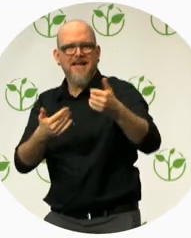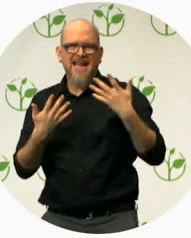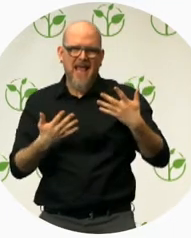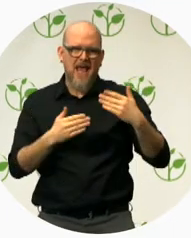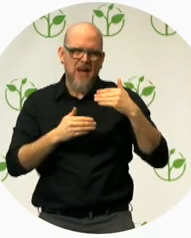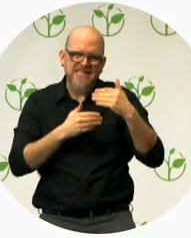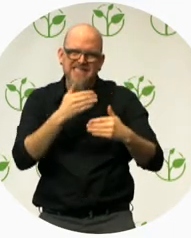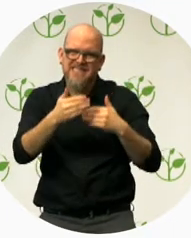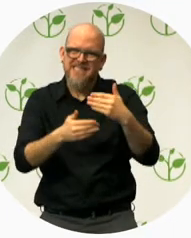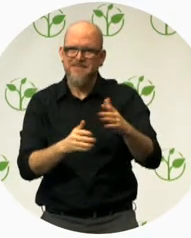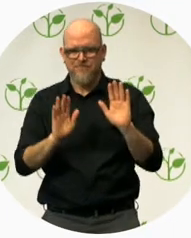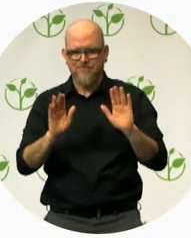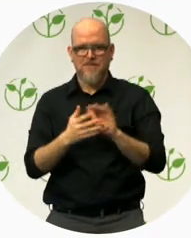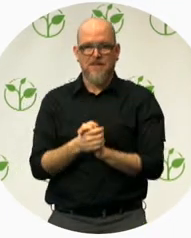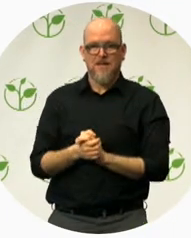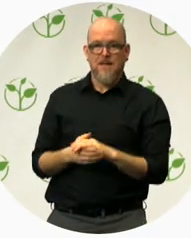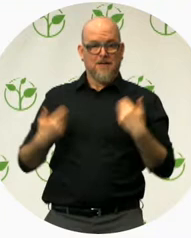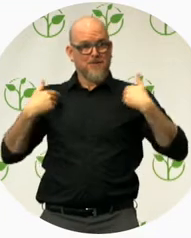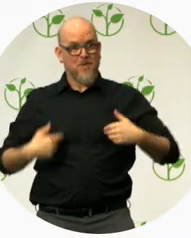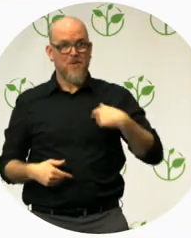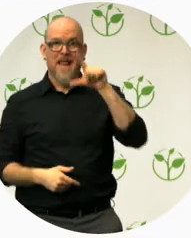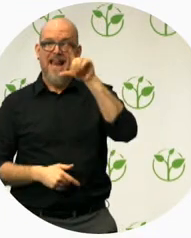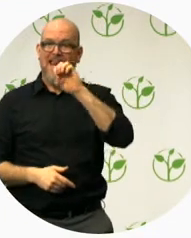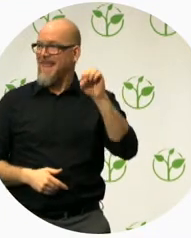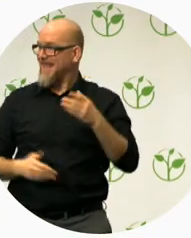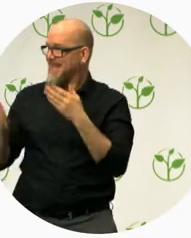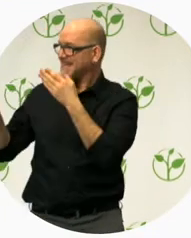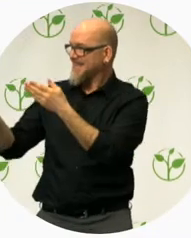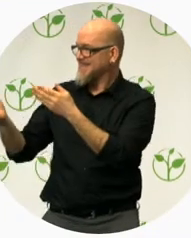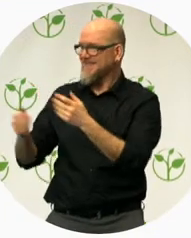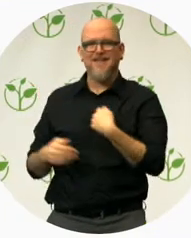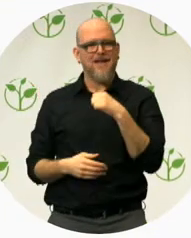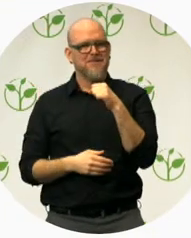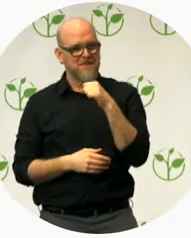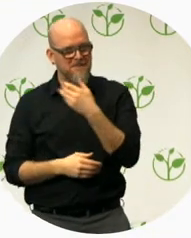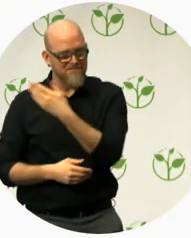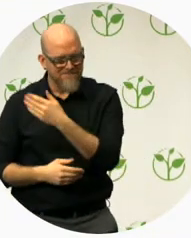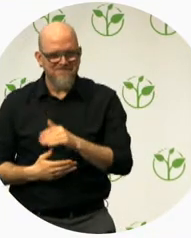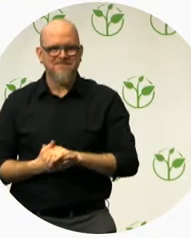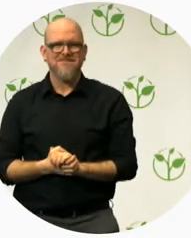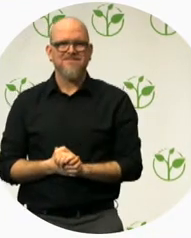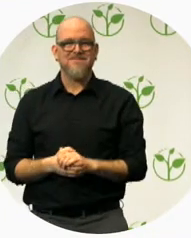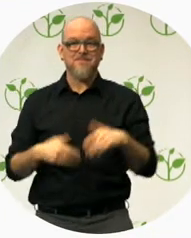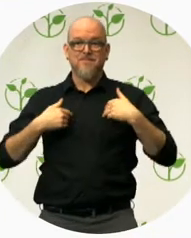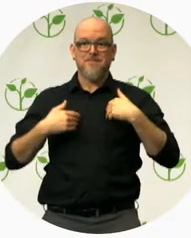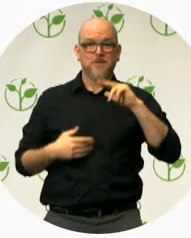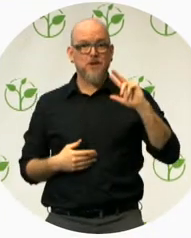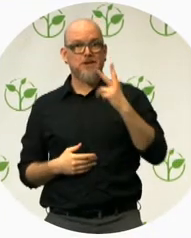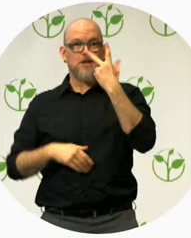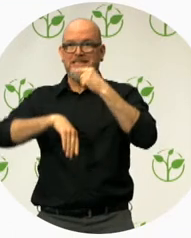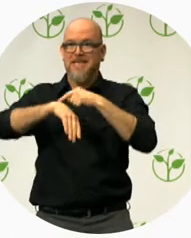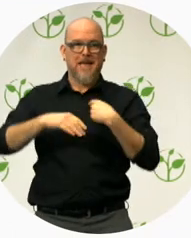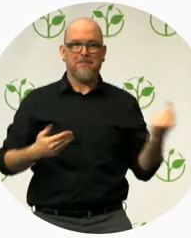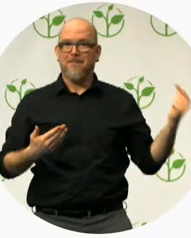name is Christopher Lee, and it is great to be here. This is my 3rd Zero Project Conference, and my background is in